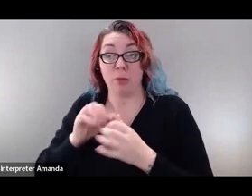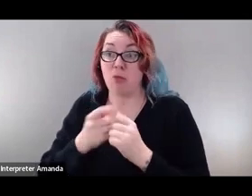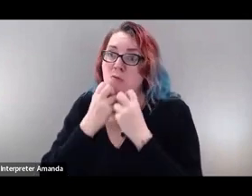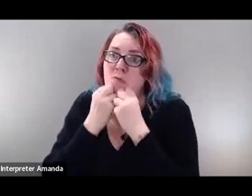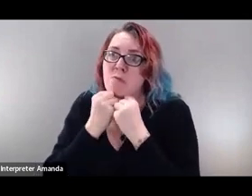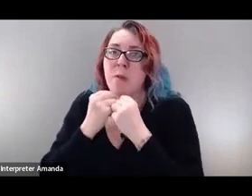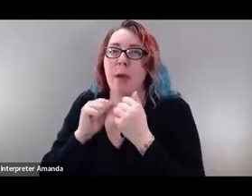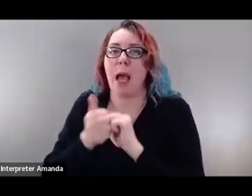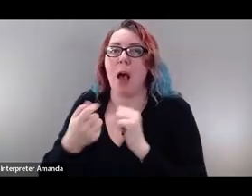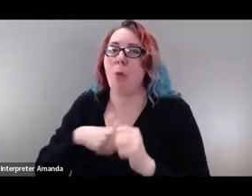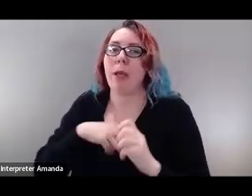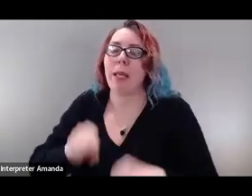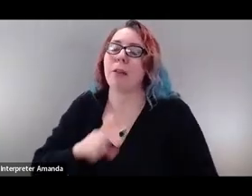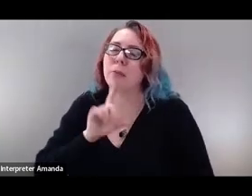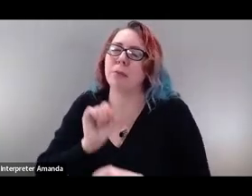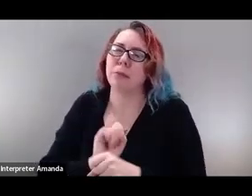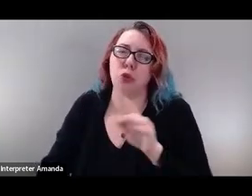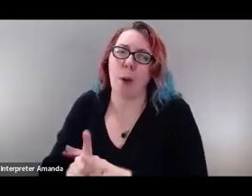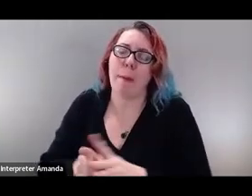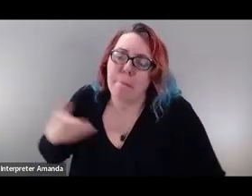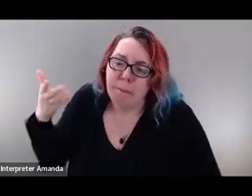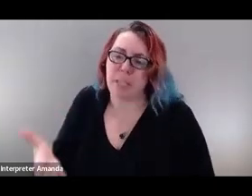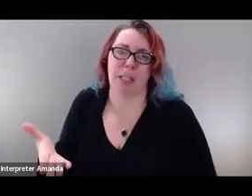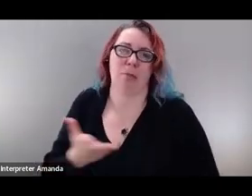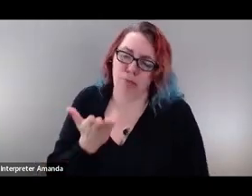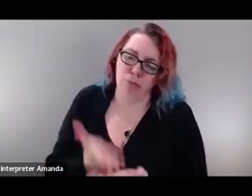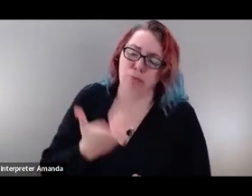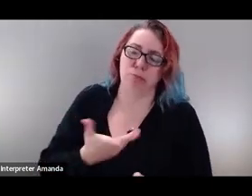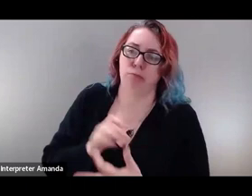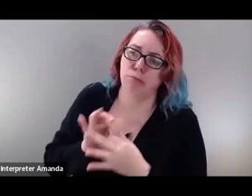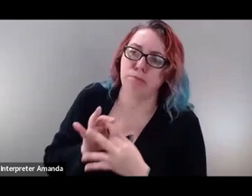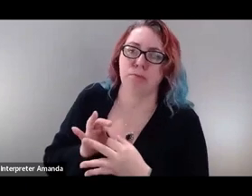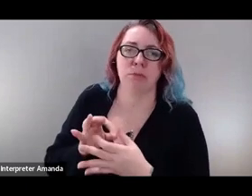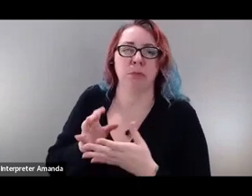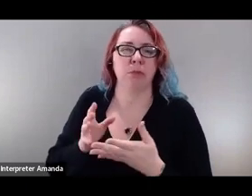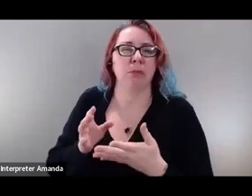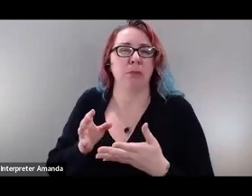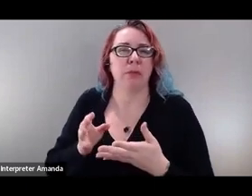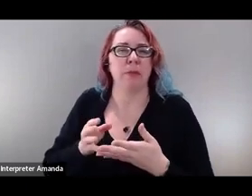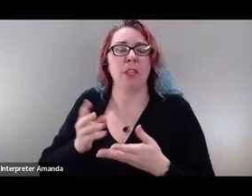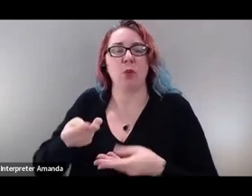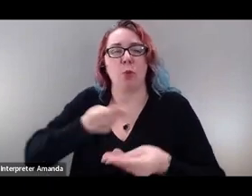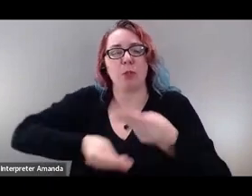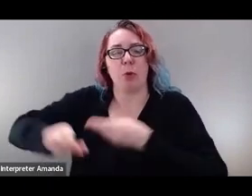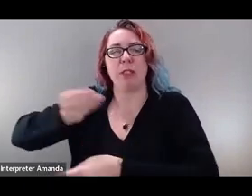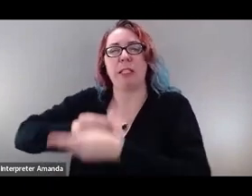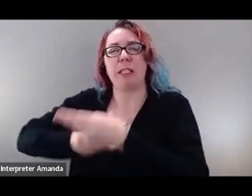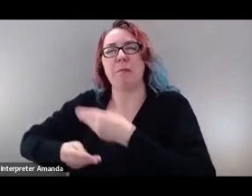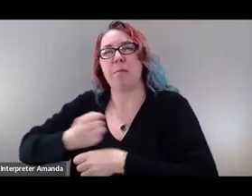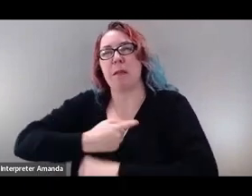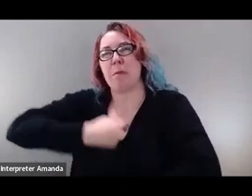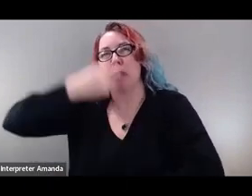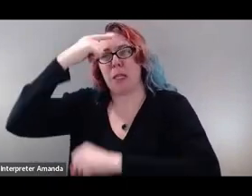I think of like this purpose of reciprocity as really being grounded in this gift logic. And I hear a